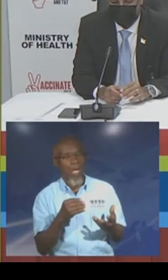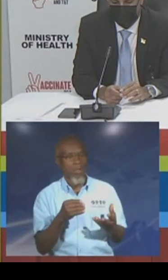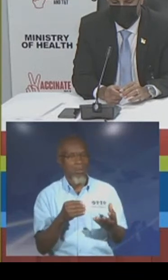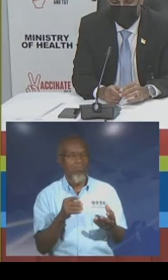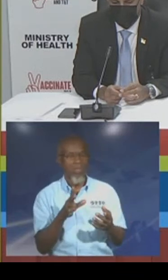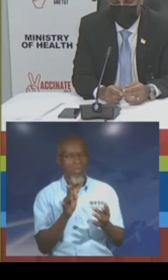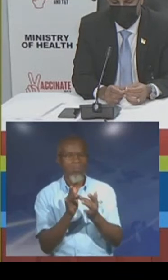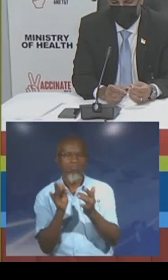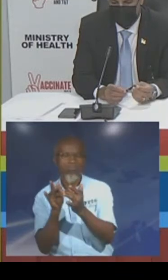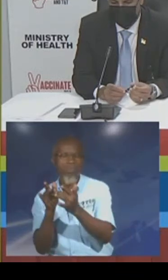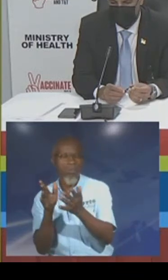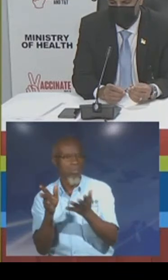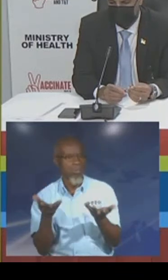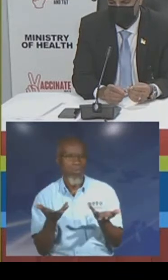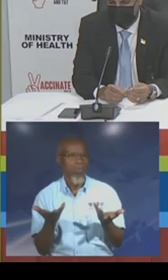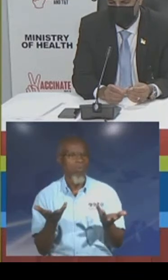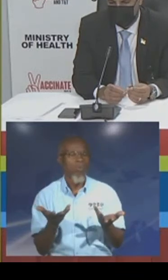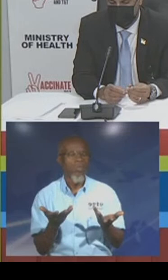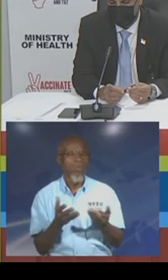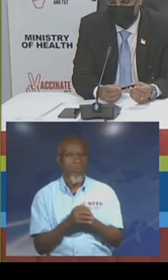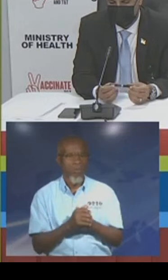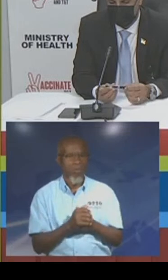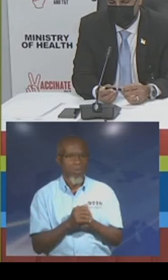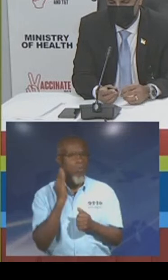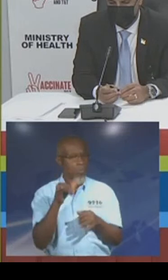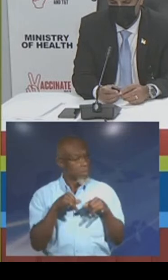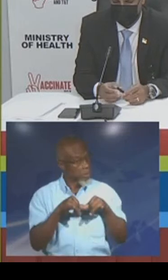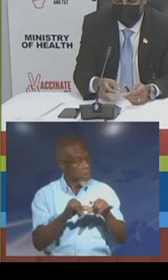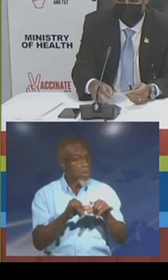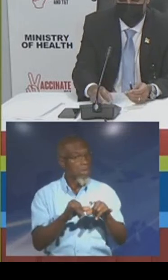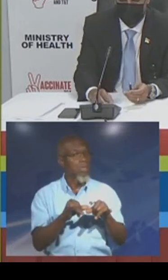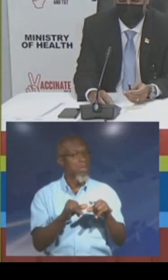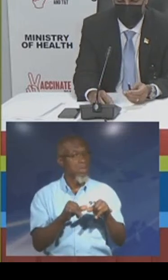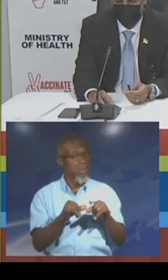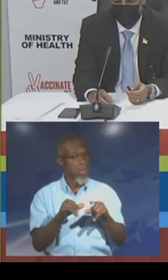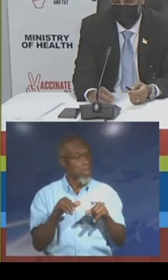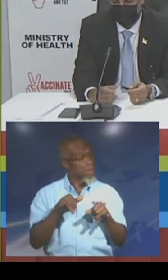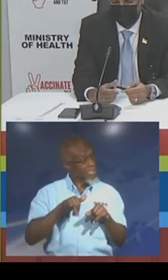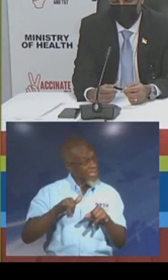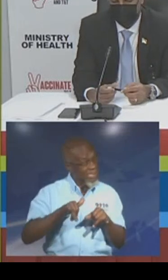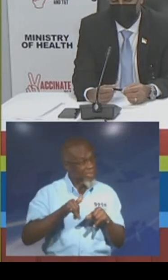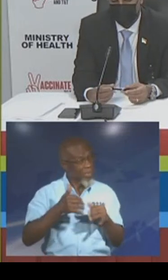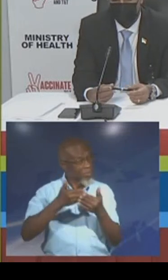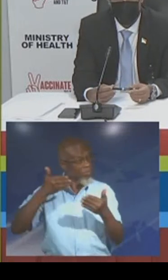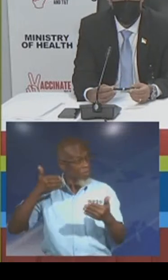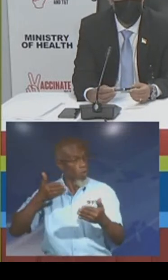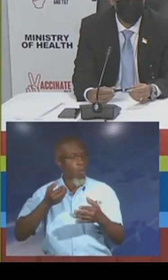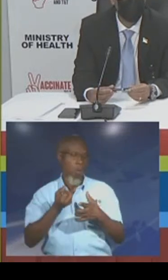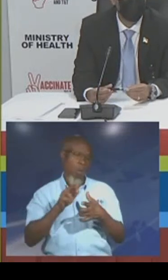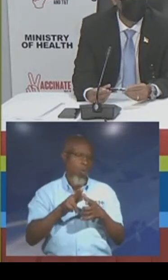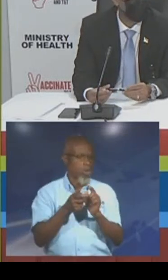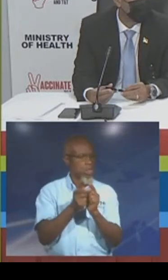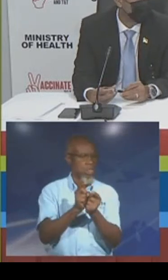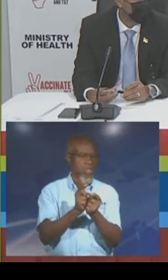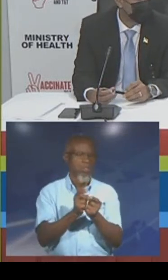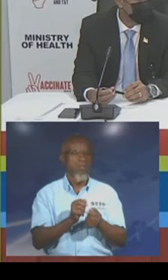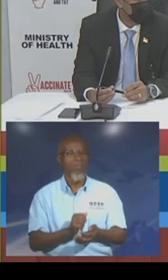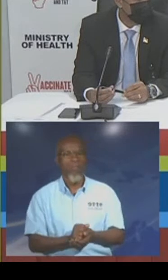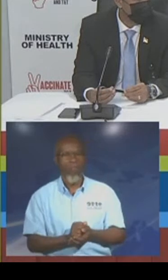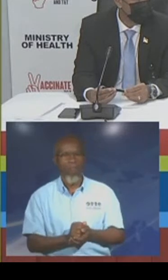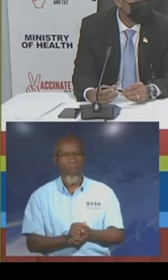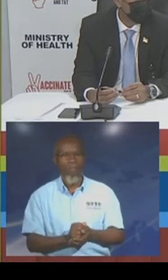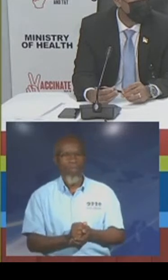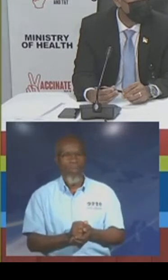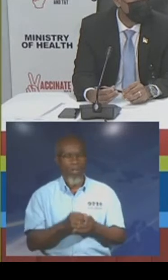the same, and how long is this period now? And Minister, what happens now to the public health